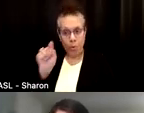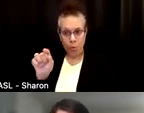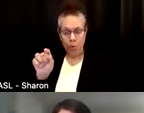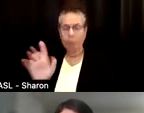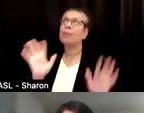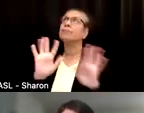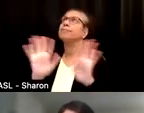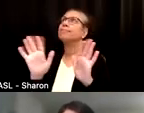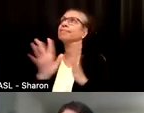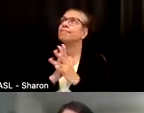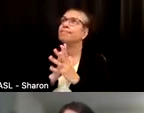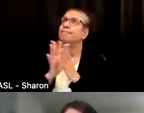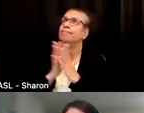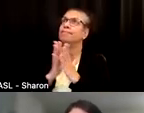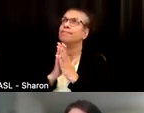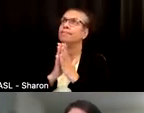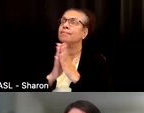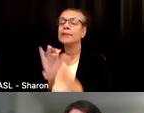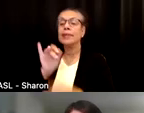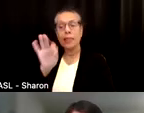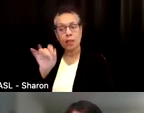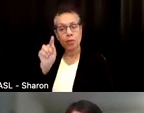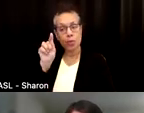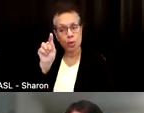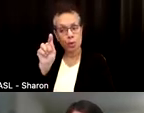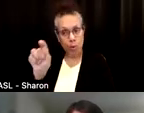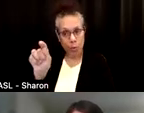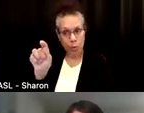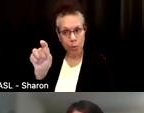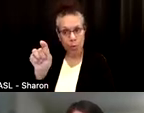well, let me say just, I mean, it is true that if you are the,